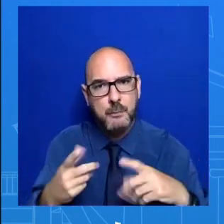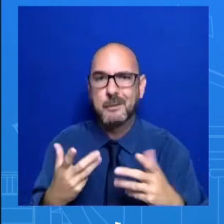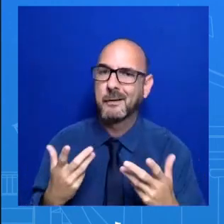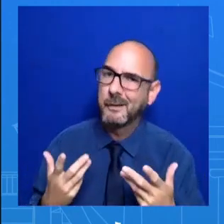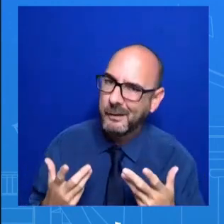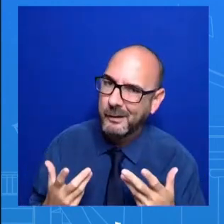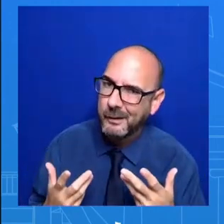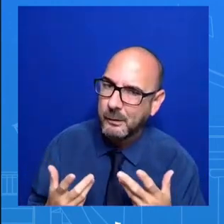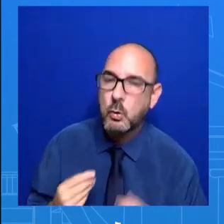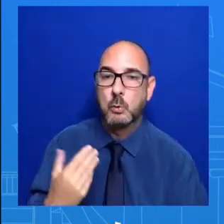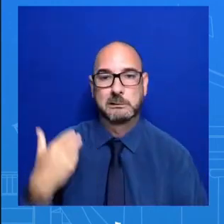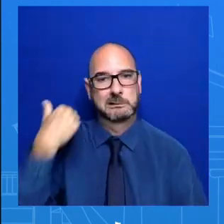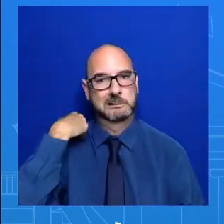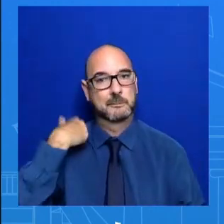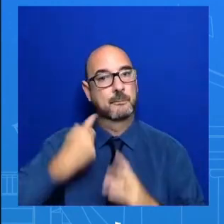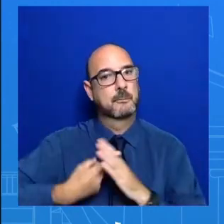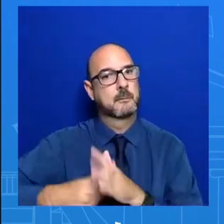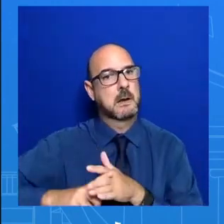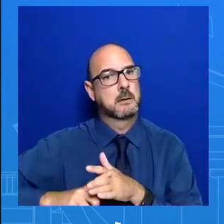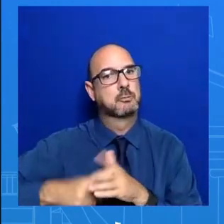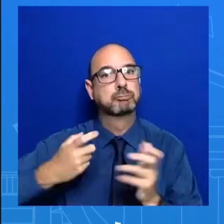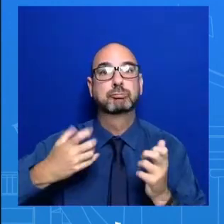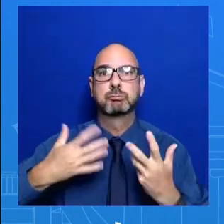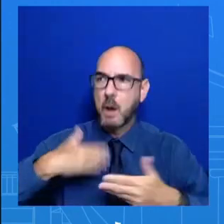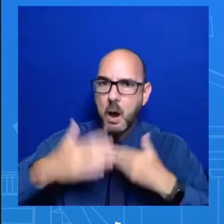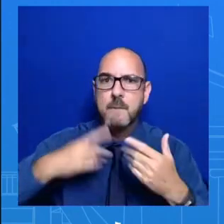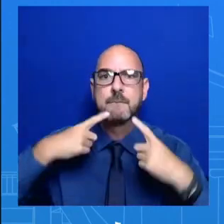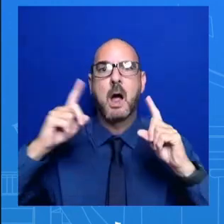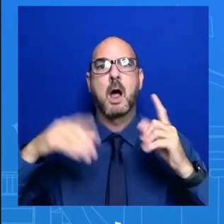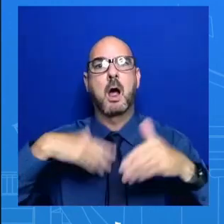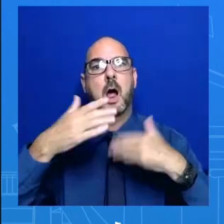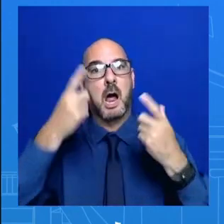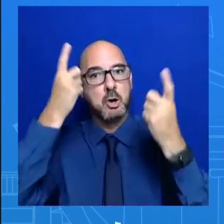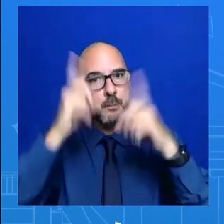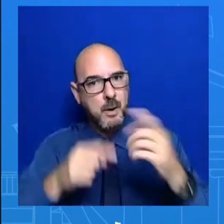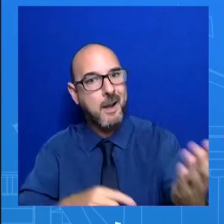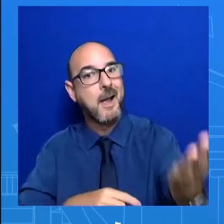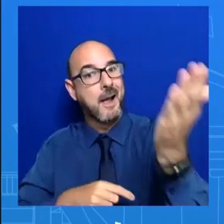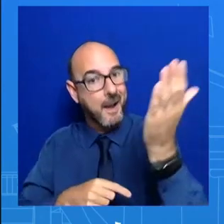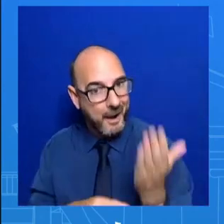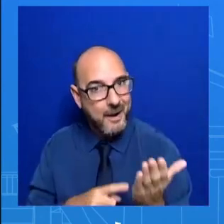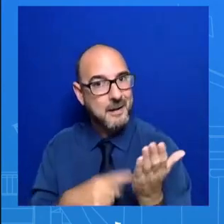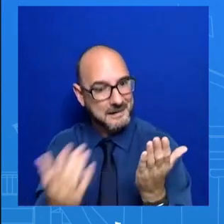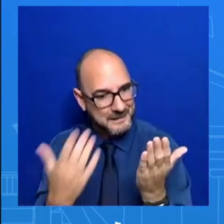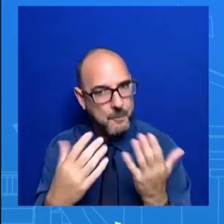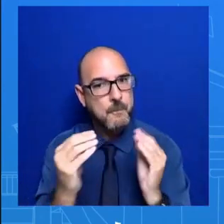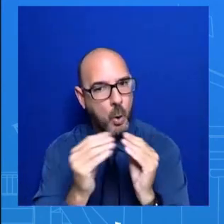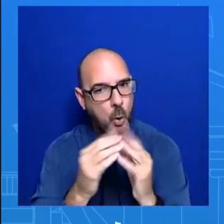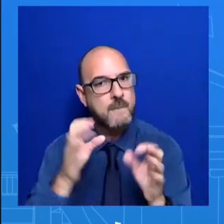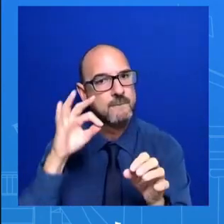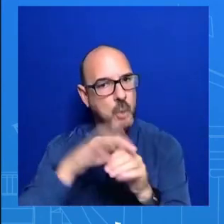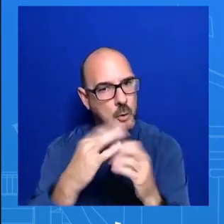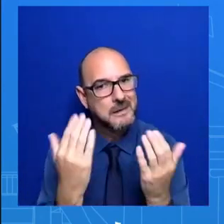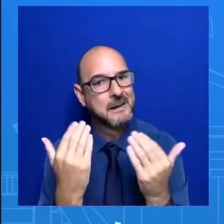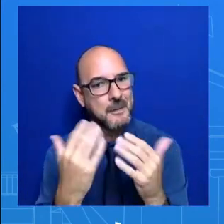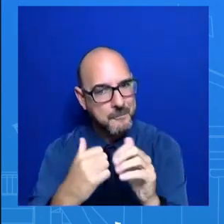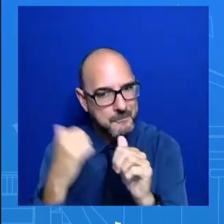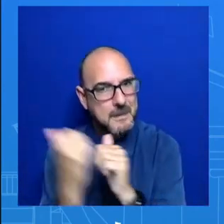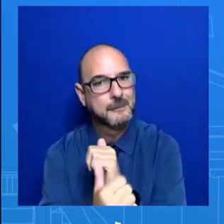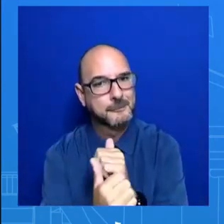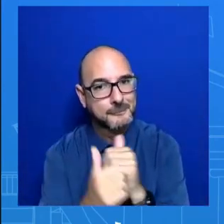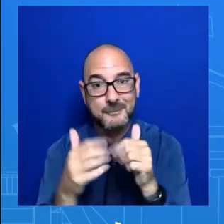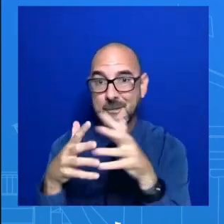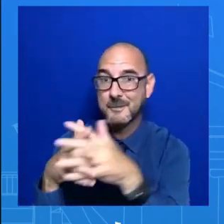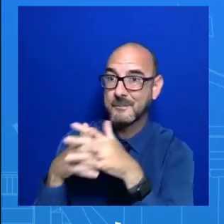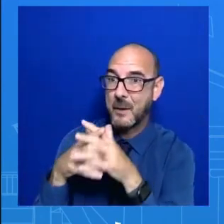happen. And we want it to see moving. We want it to see happening. Majority of Americans care about this issue. They care about what's going